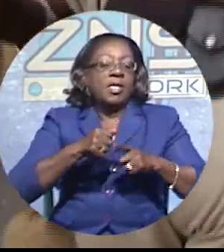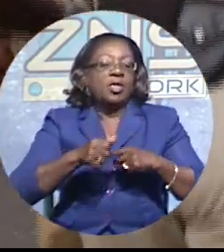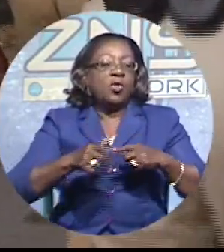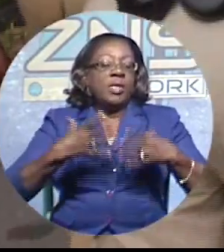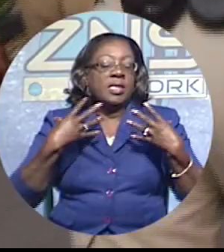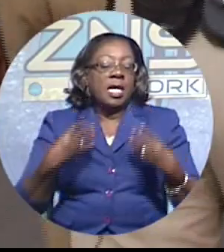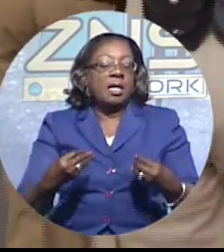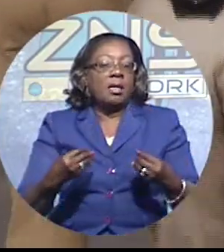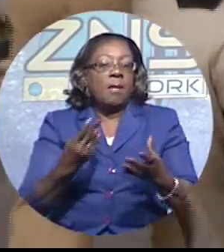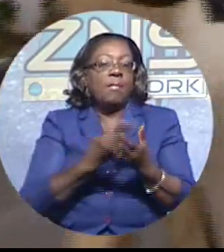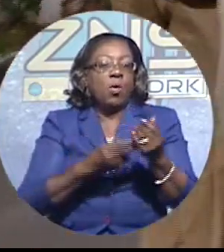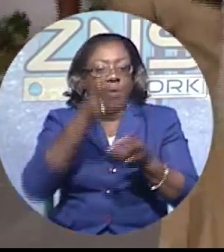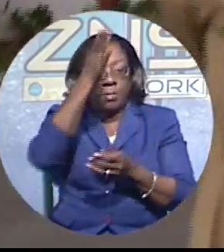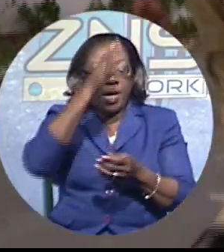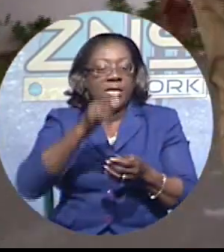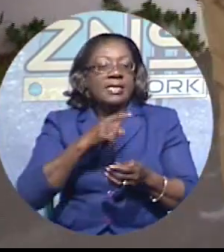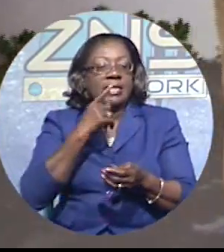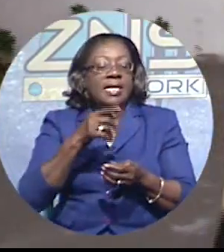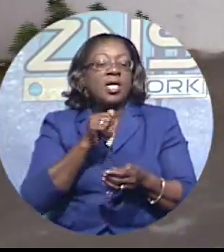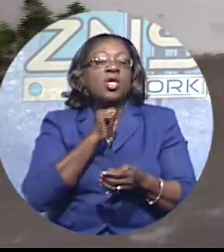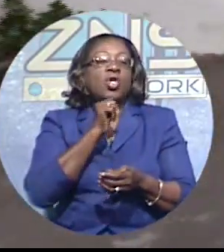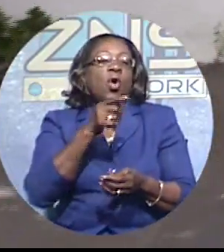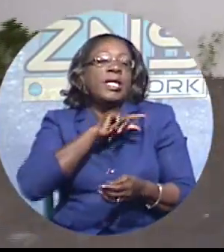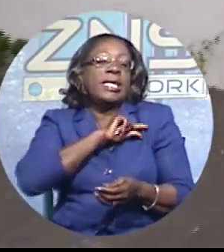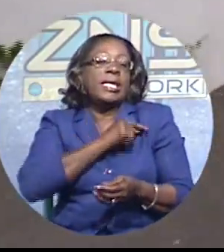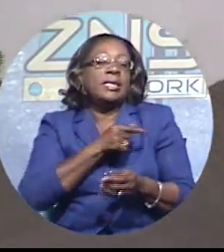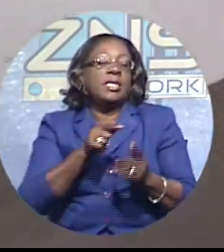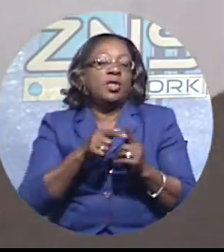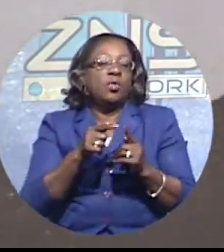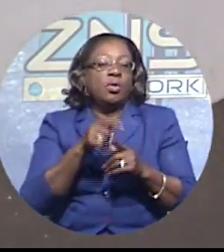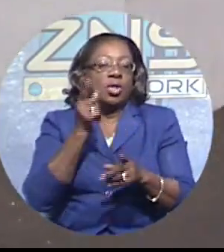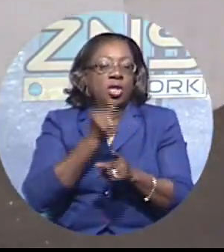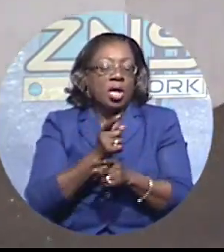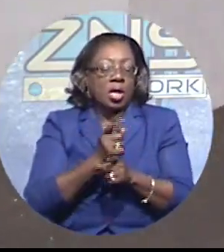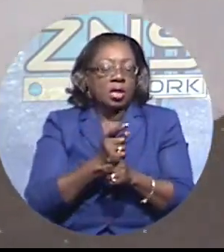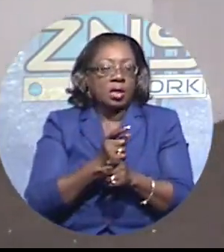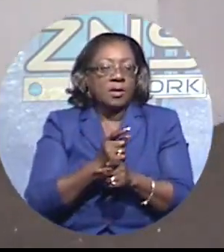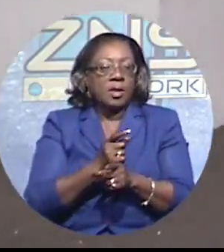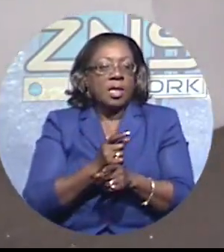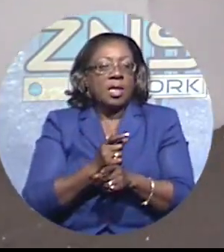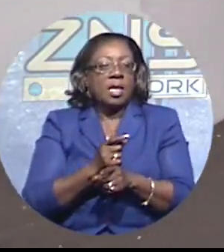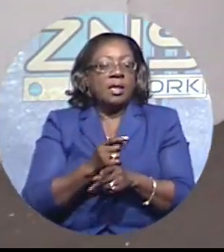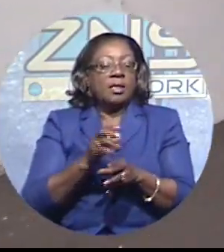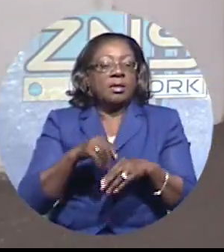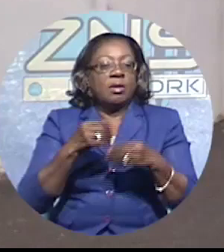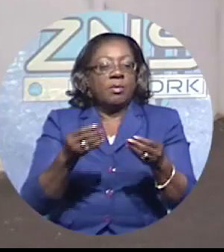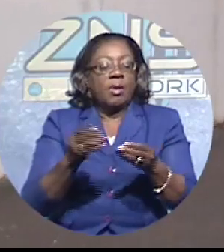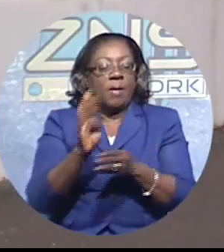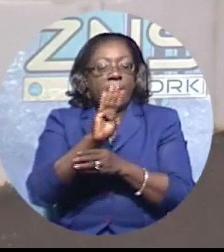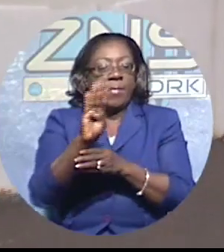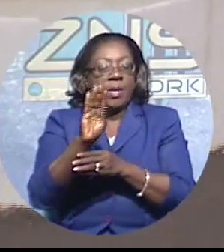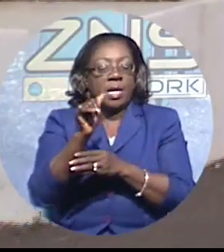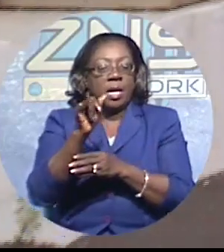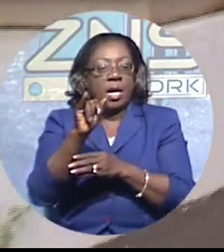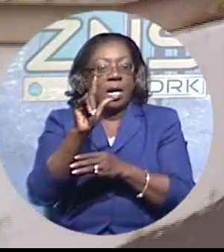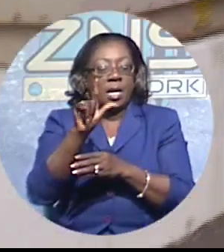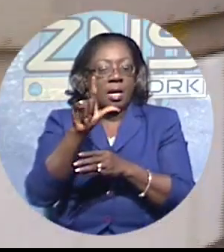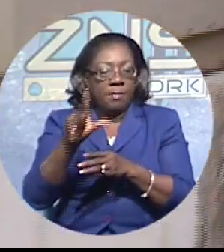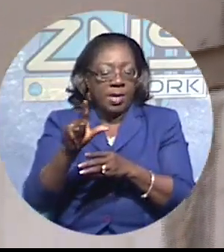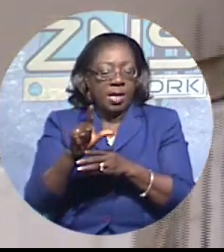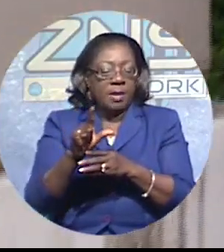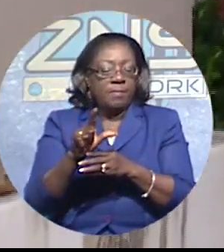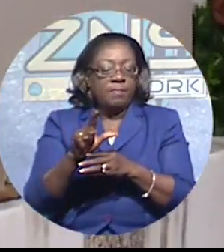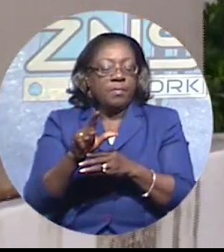his health. Both men pled not guilty to the charge. Despite the prosecution not objecting to bail, Justice Joyanne Ferguson Pratt deferred her